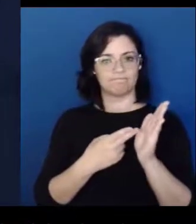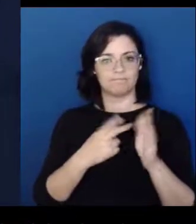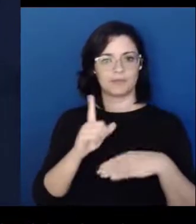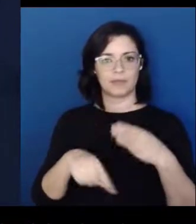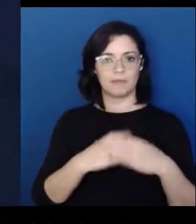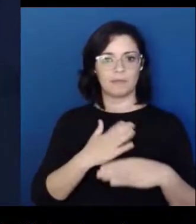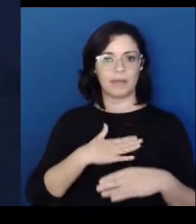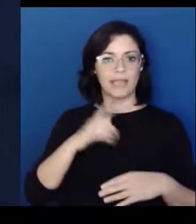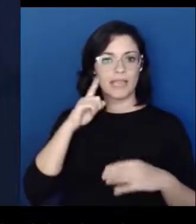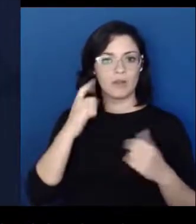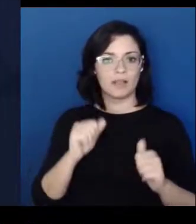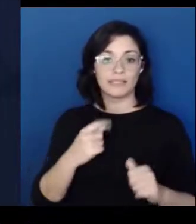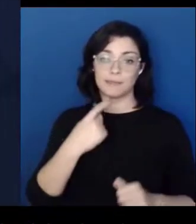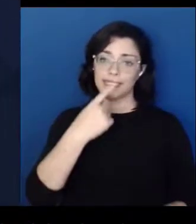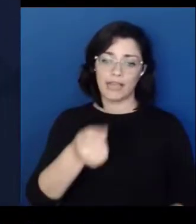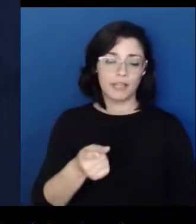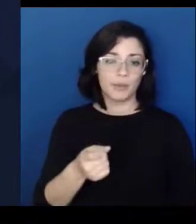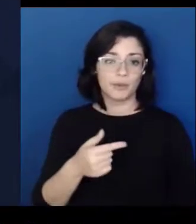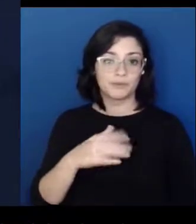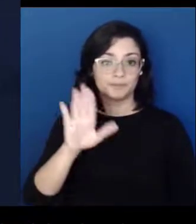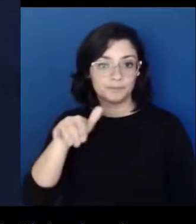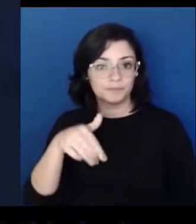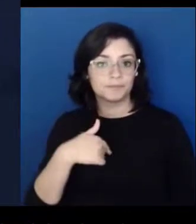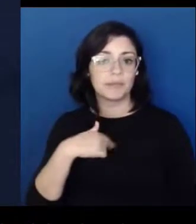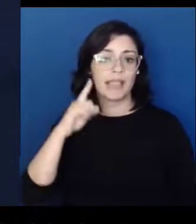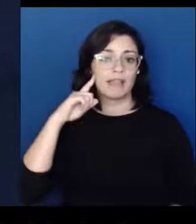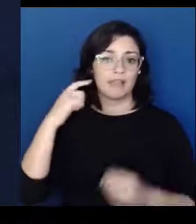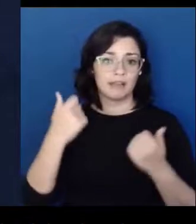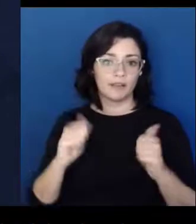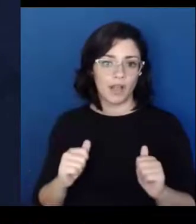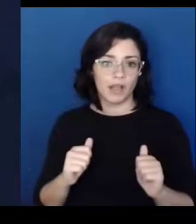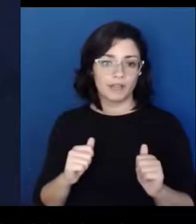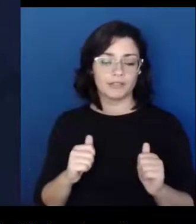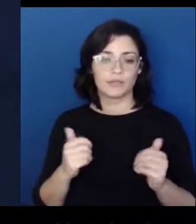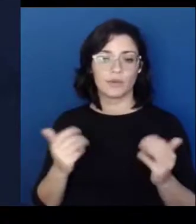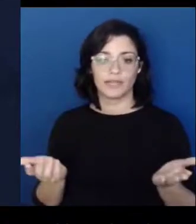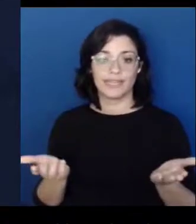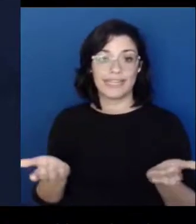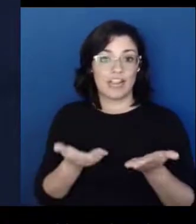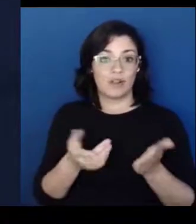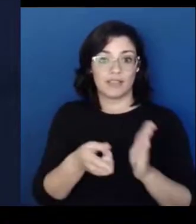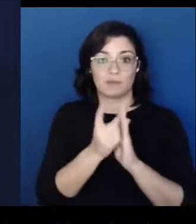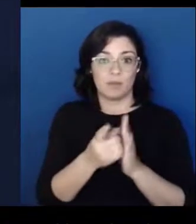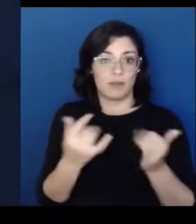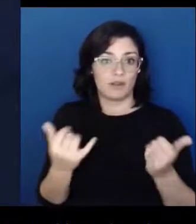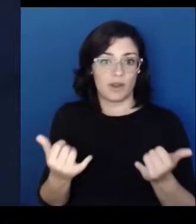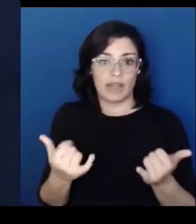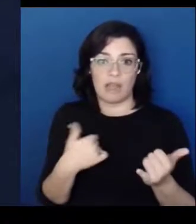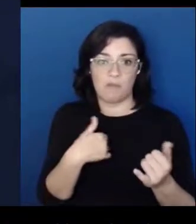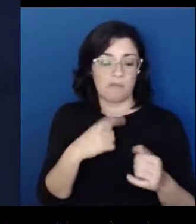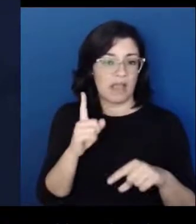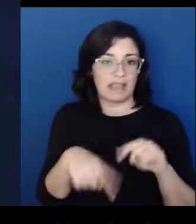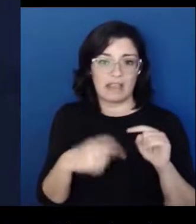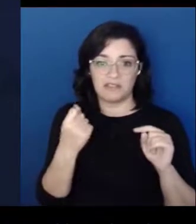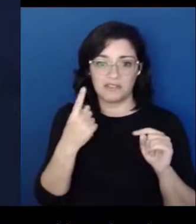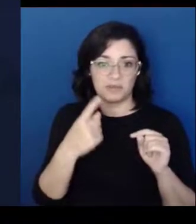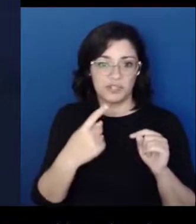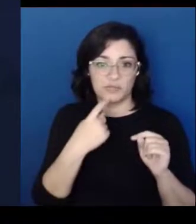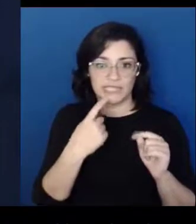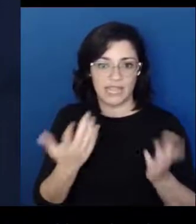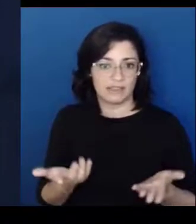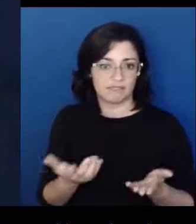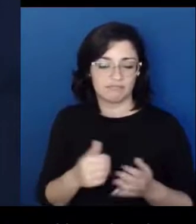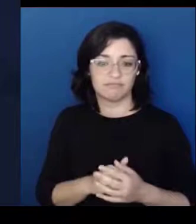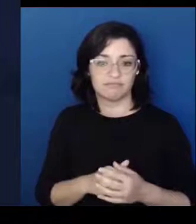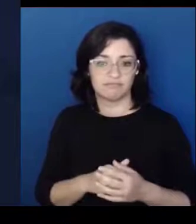hearing loss, or here in this moment now, I'm not following what you're saying. I need to learn about my hearing